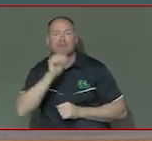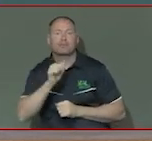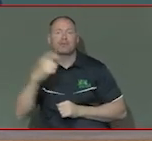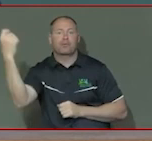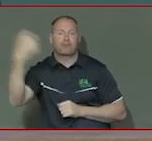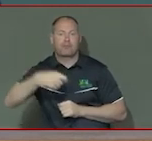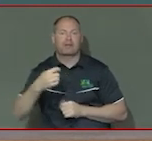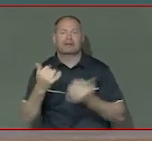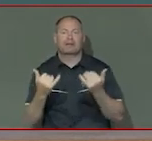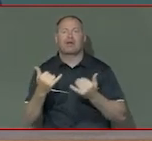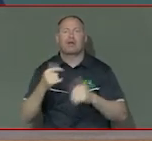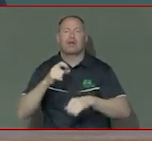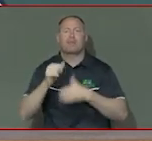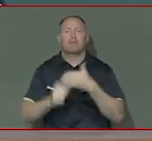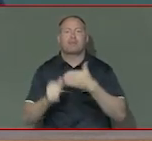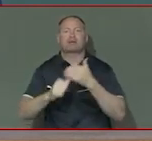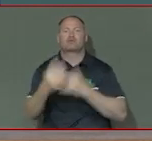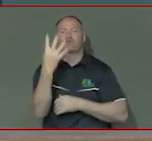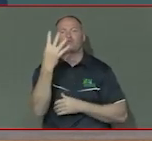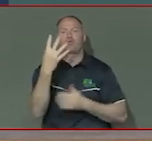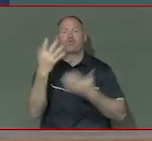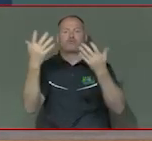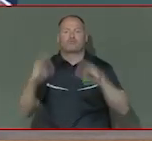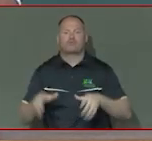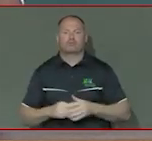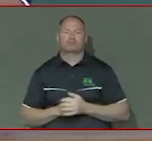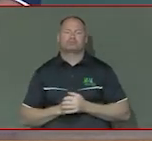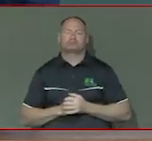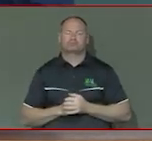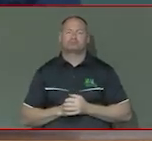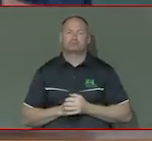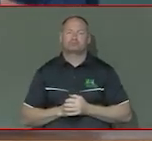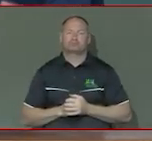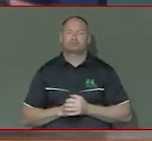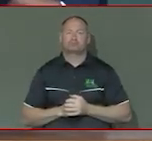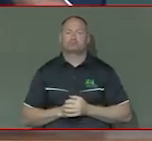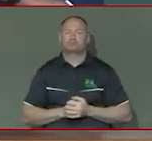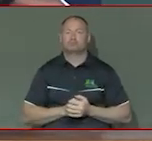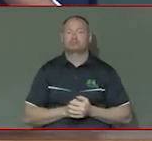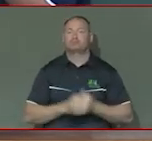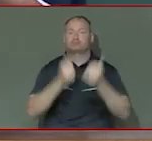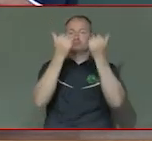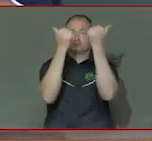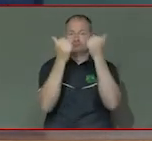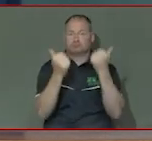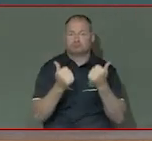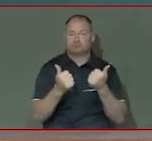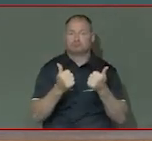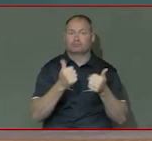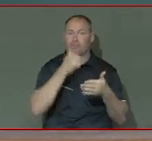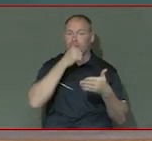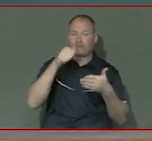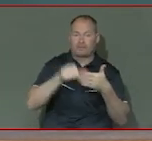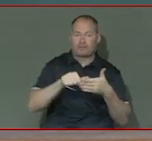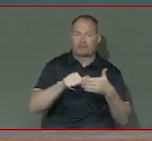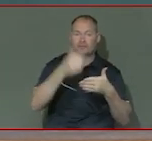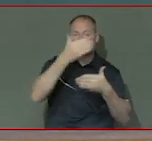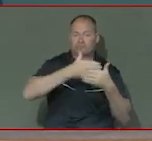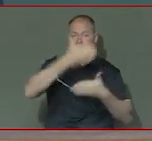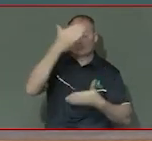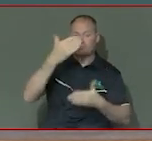months gone. All right. So we always must make sure that our accounts go out on time. Number